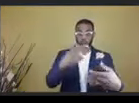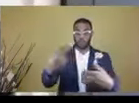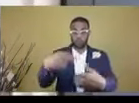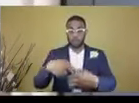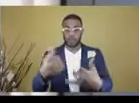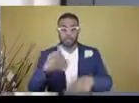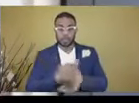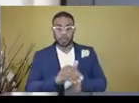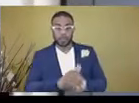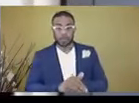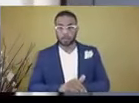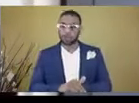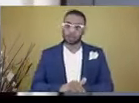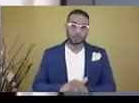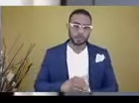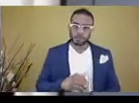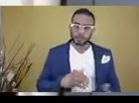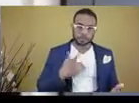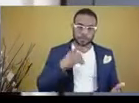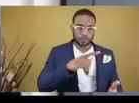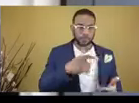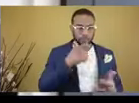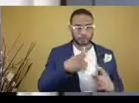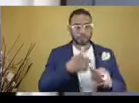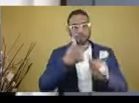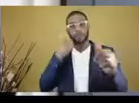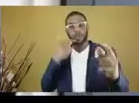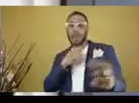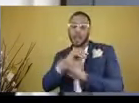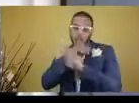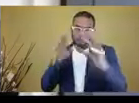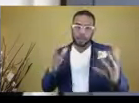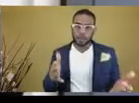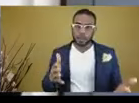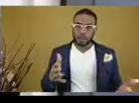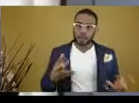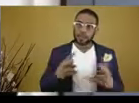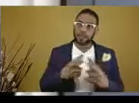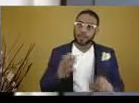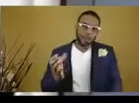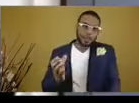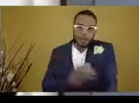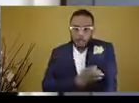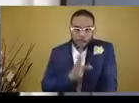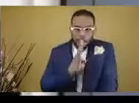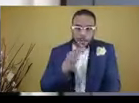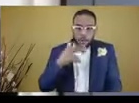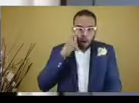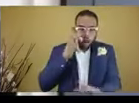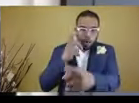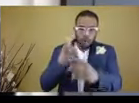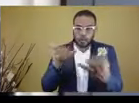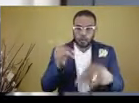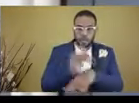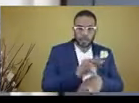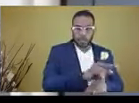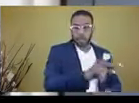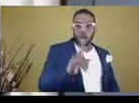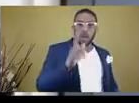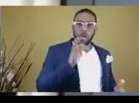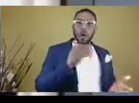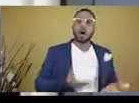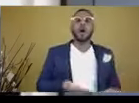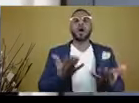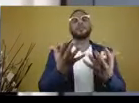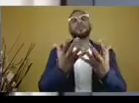tonight, not the, just those watching from afar, but obviously the very powerful speakers that we heard from tonight, who offered so